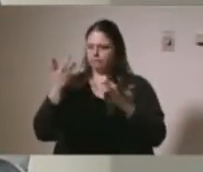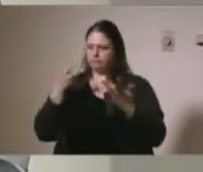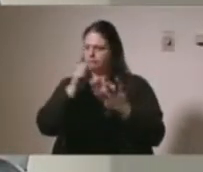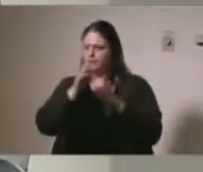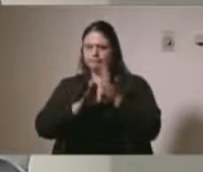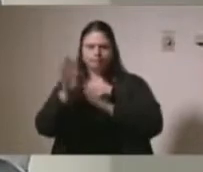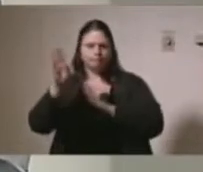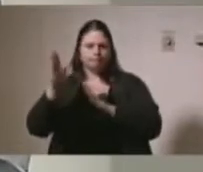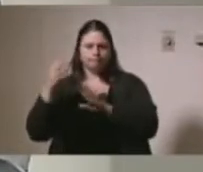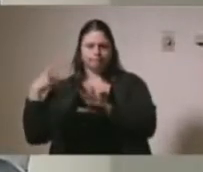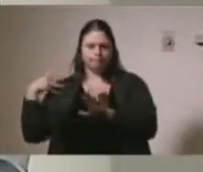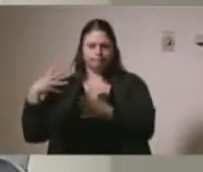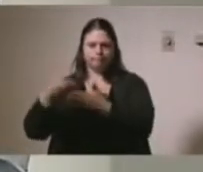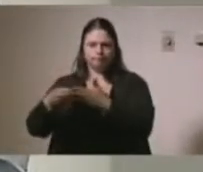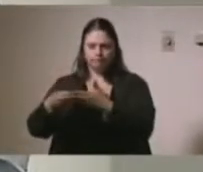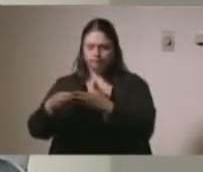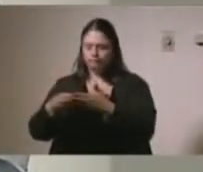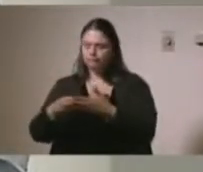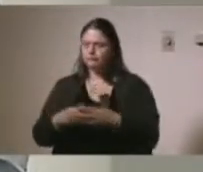this new company